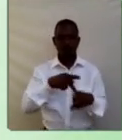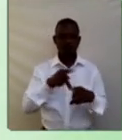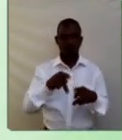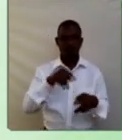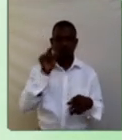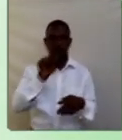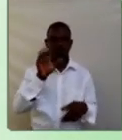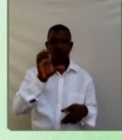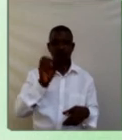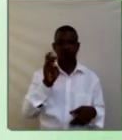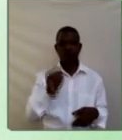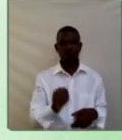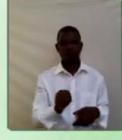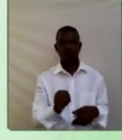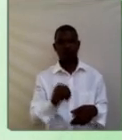https://www.englishpractice.com.